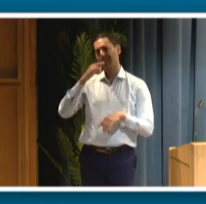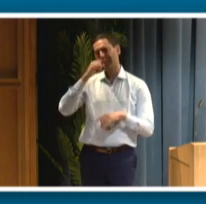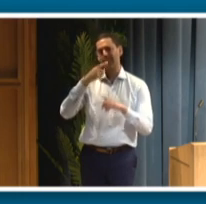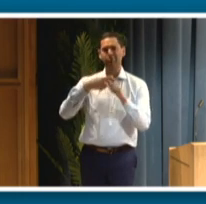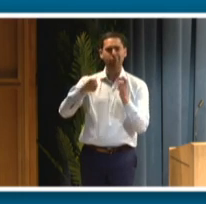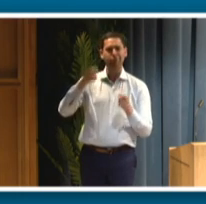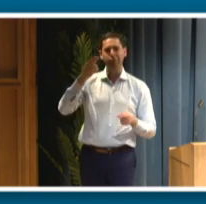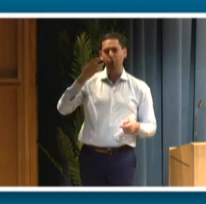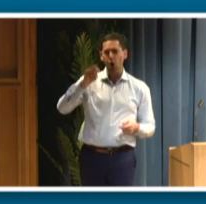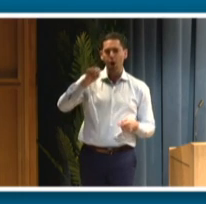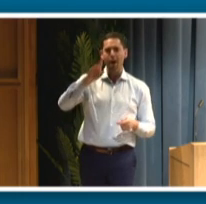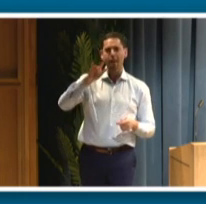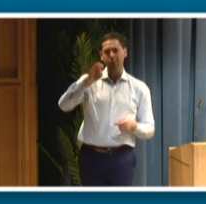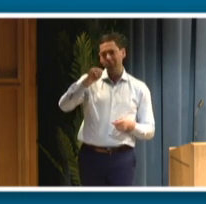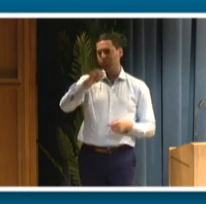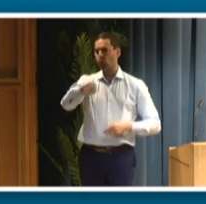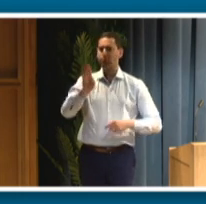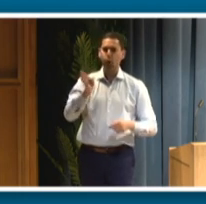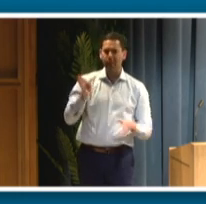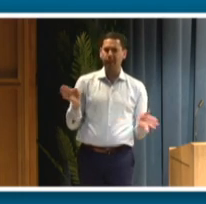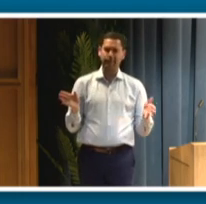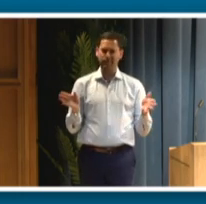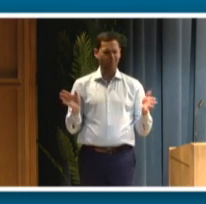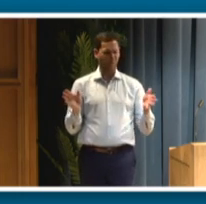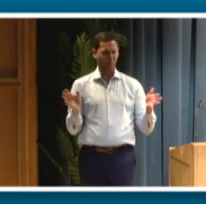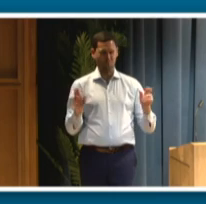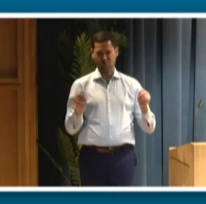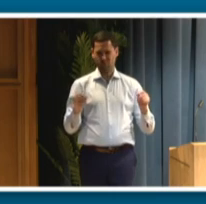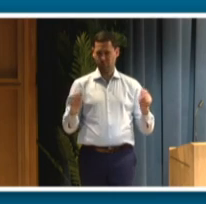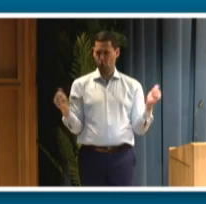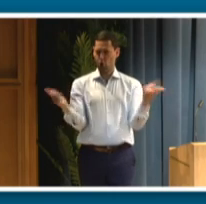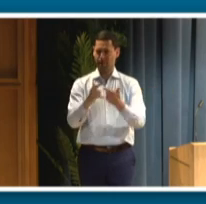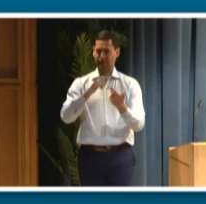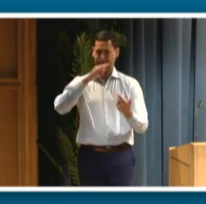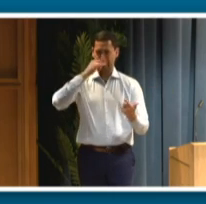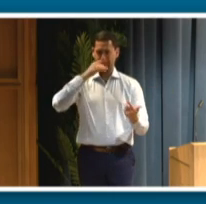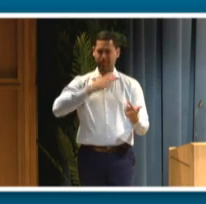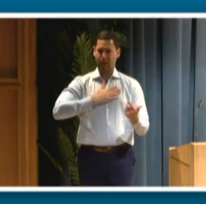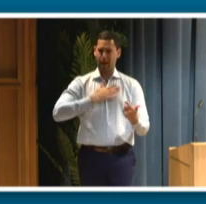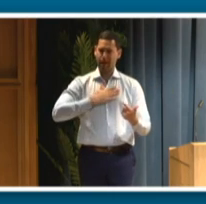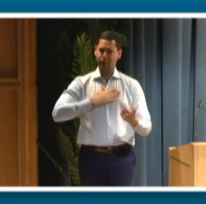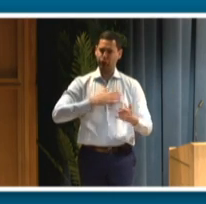like, nah, all the kids are my babies. And I have no problem with these children despite what